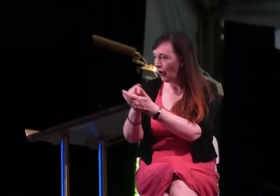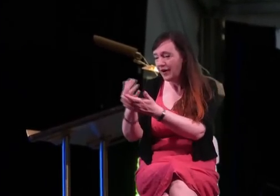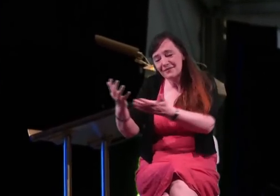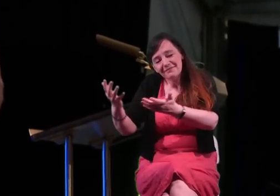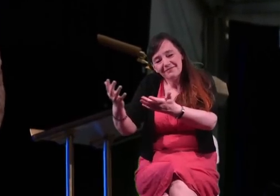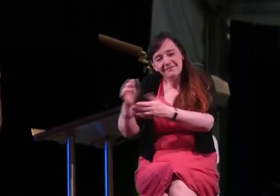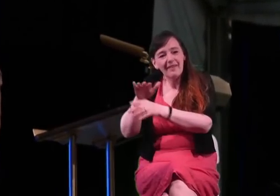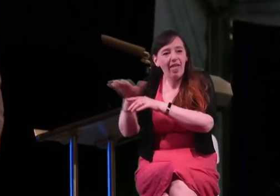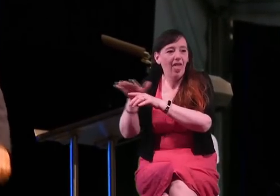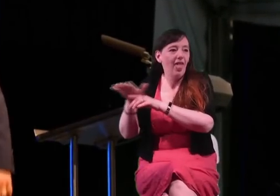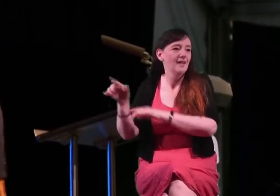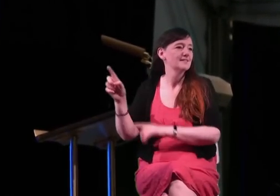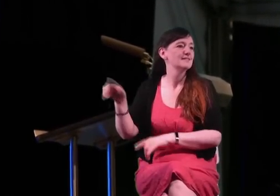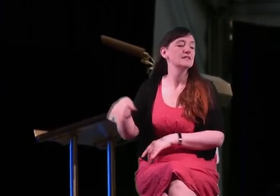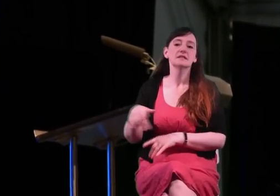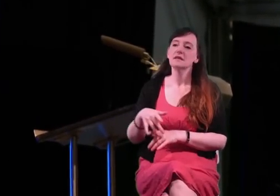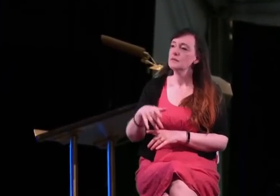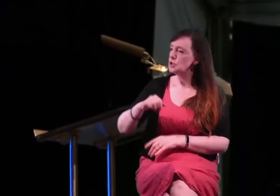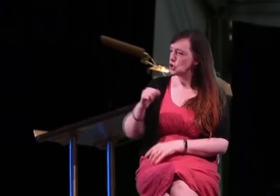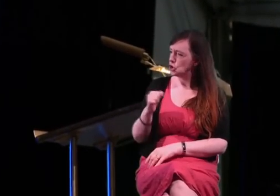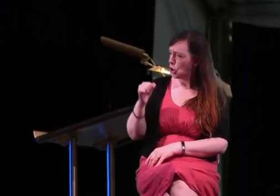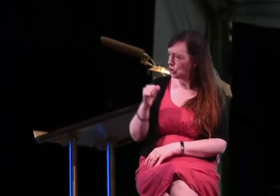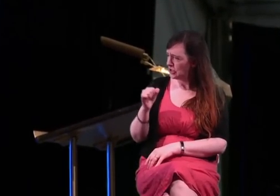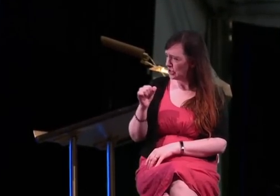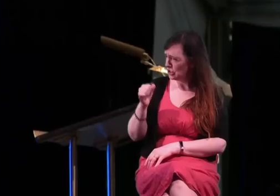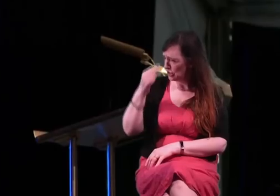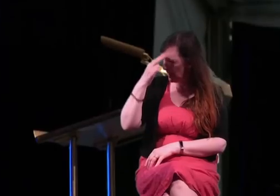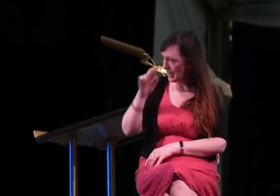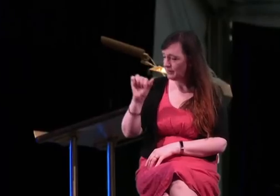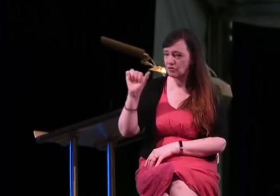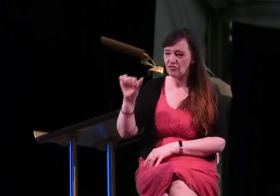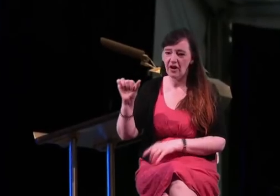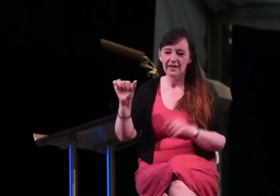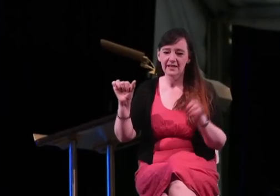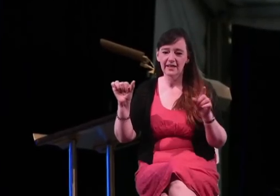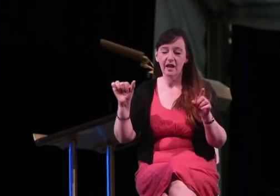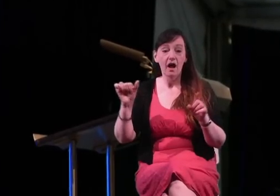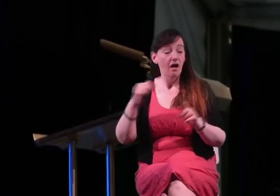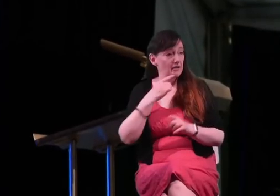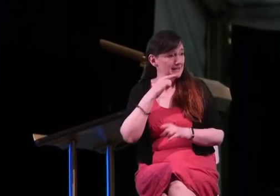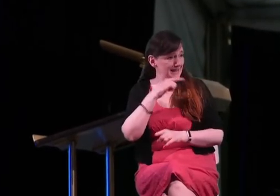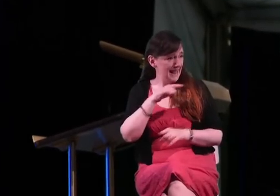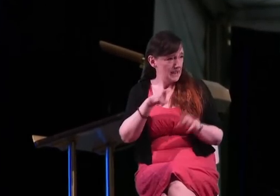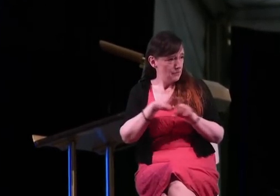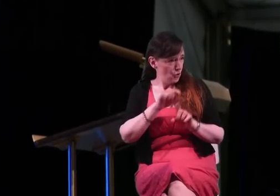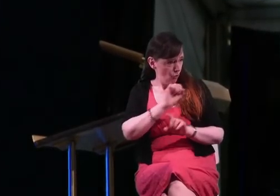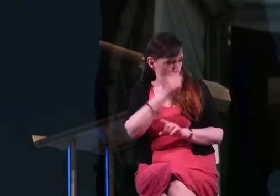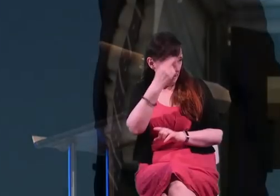have a Scottish connection to have a first name like that. Yeah, I was going to say the same thing about your name, but